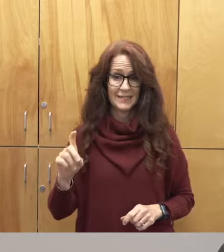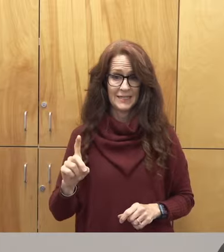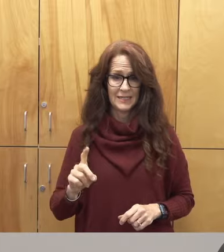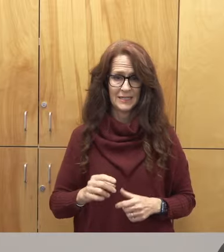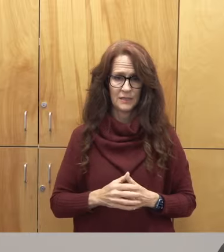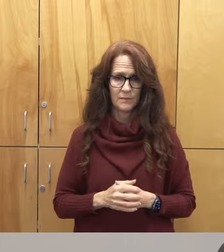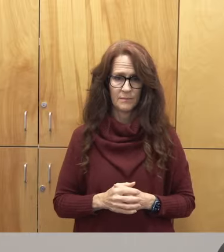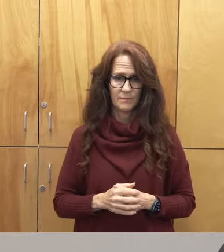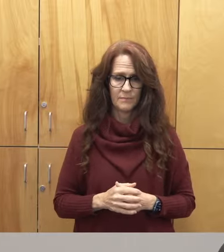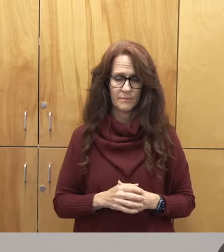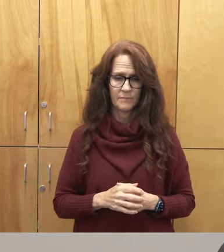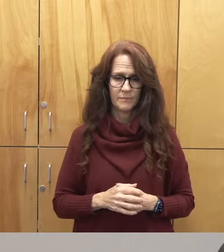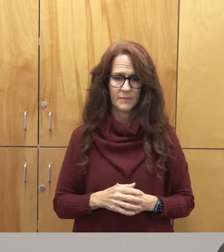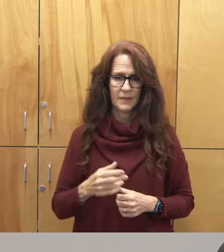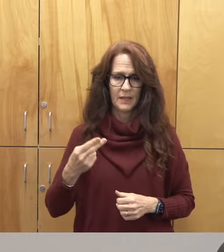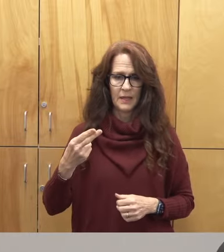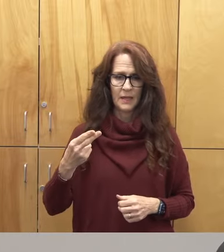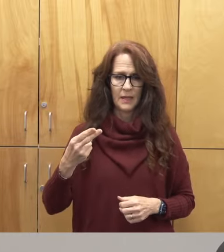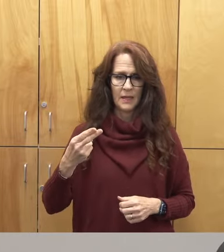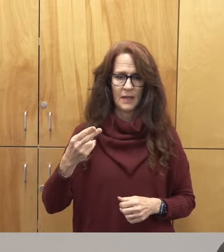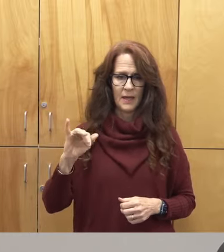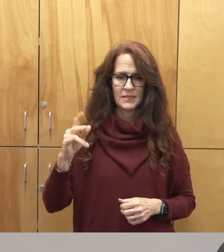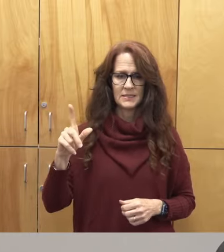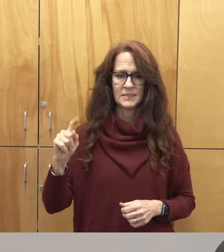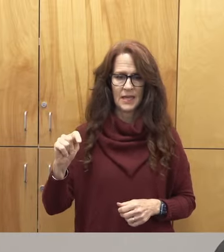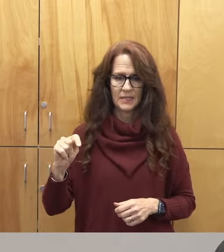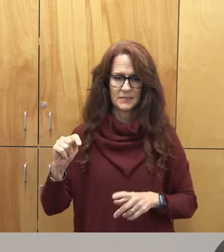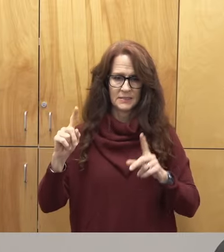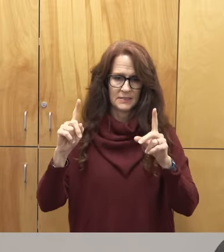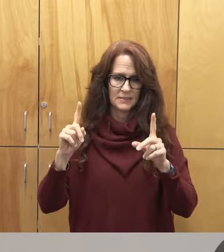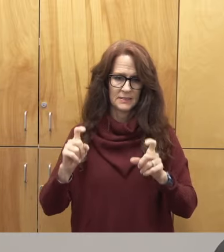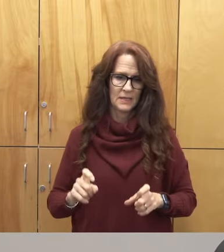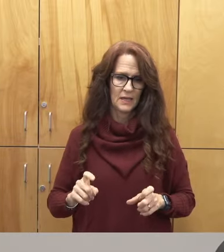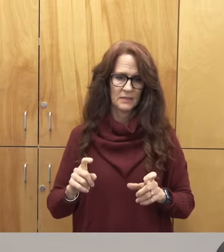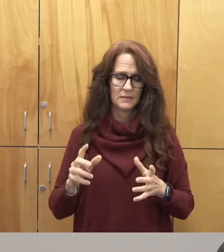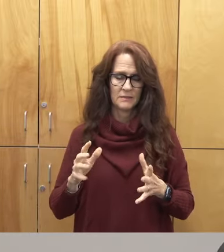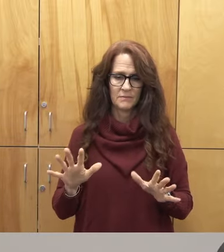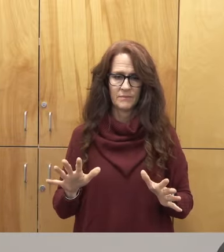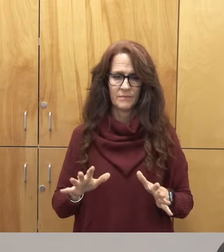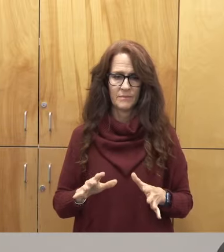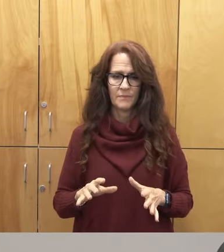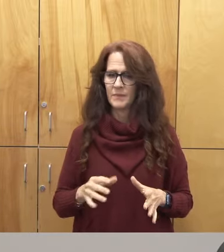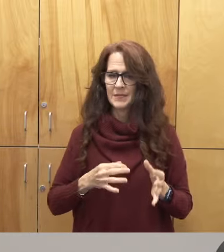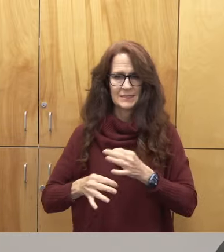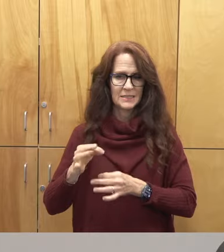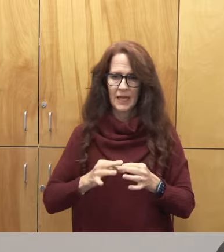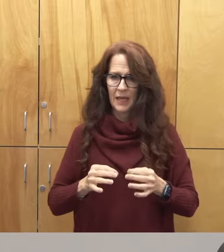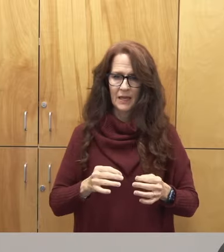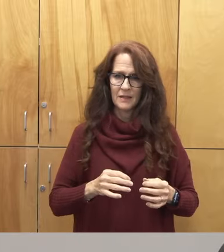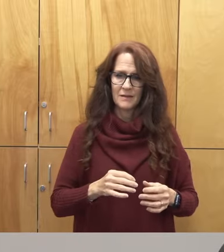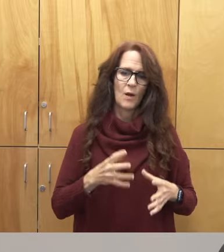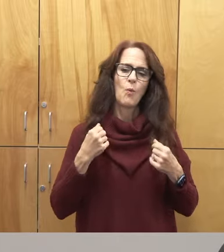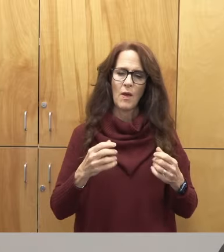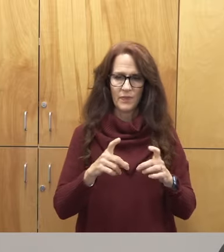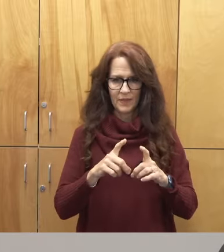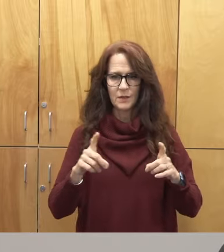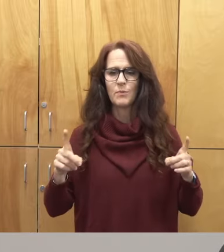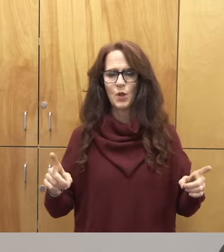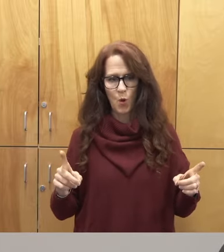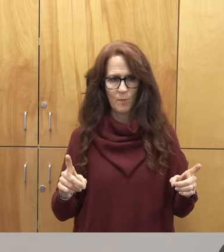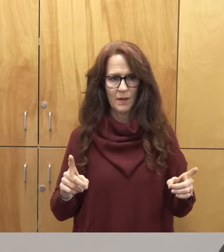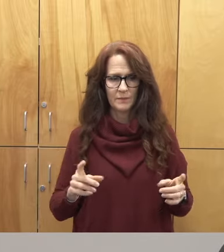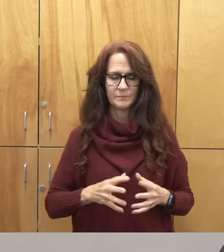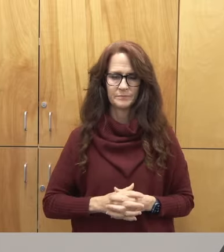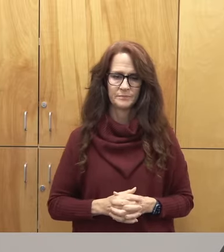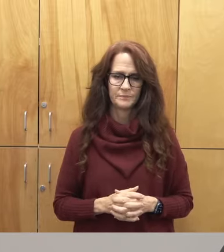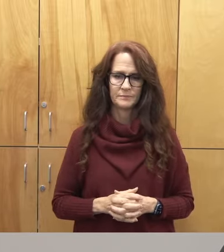HiSET? I knew it started with an H. And they didn't, they worked and got a high school diploma.